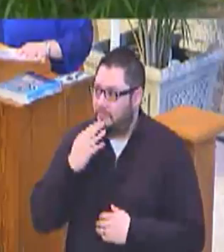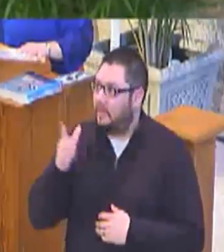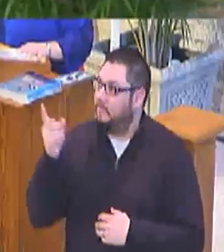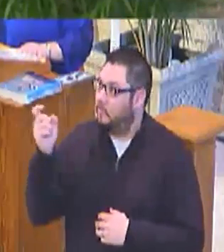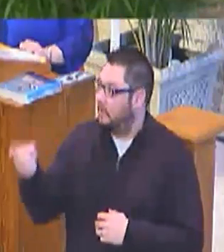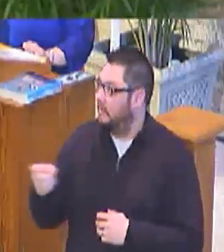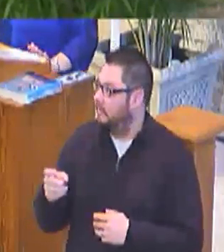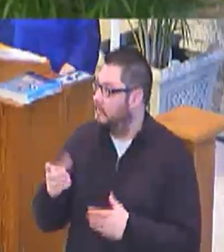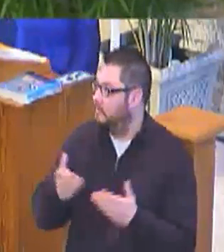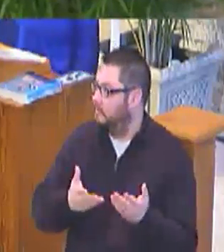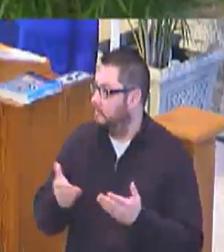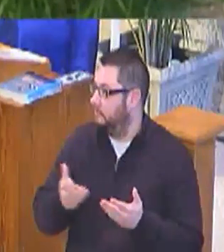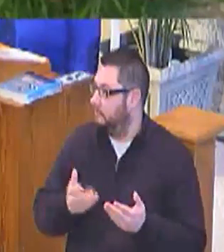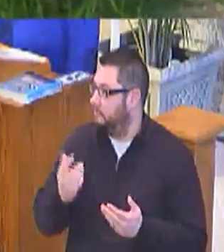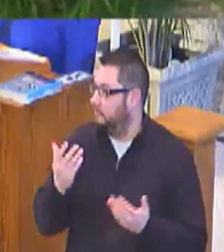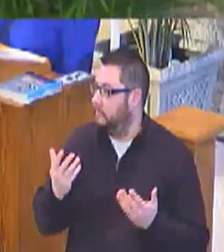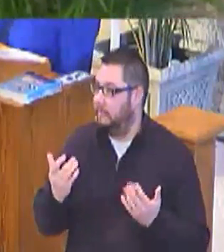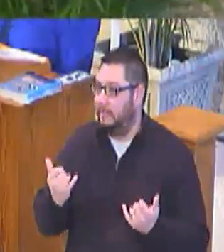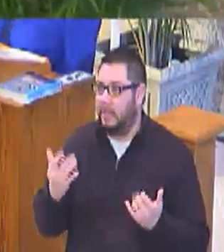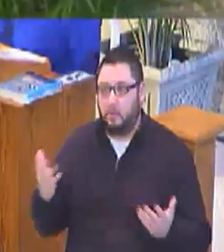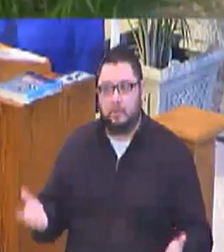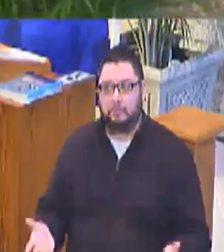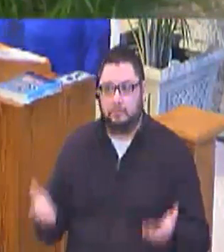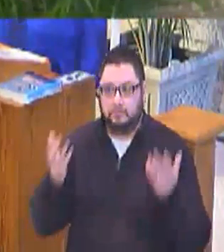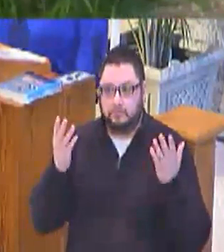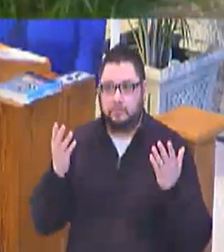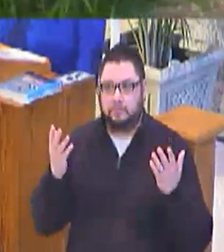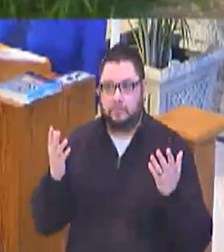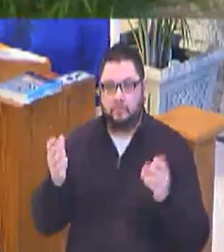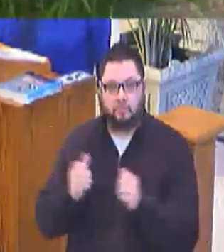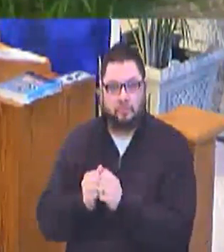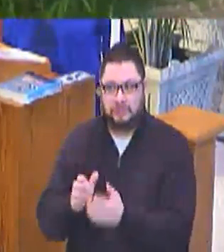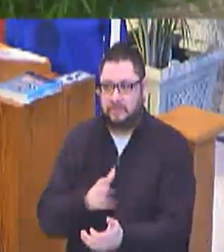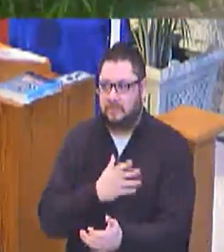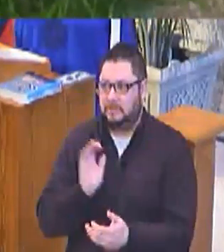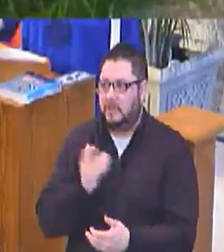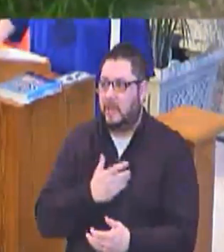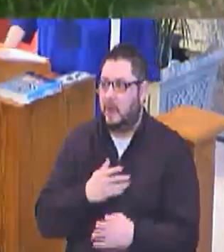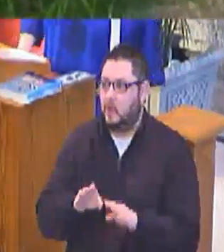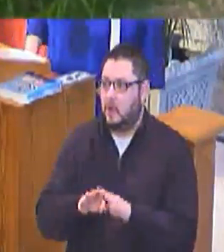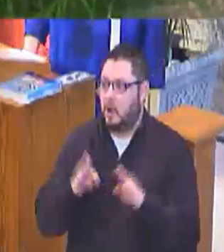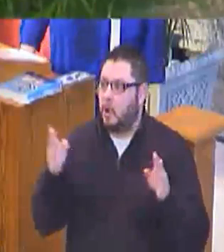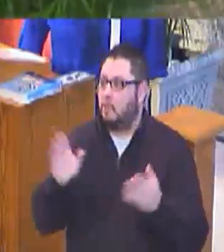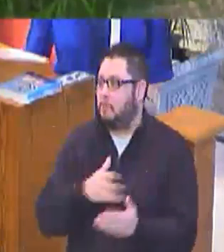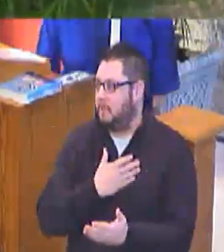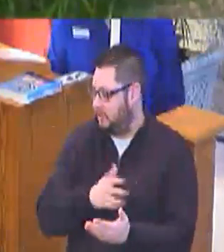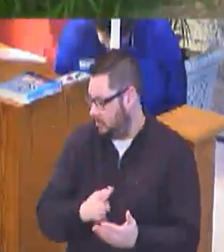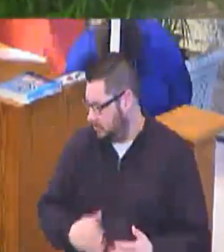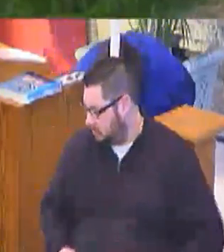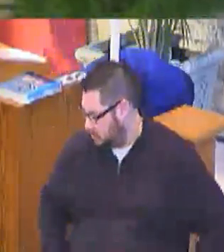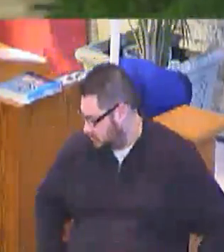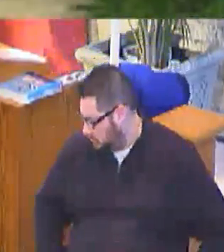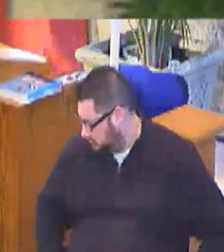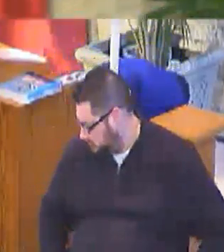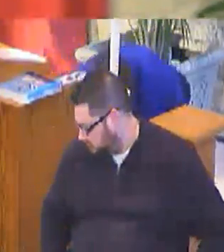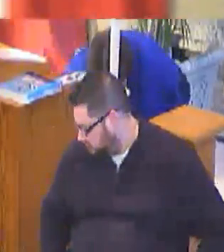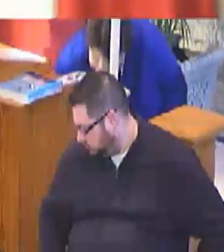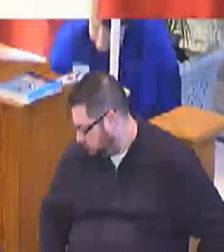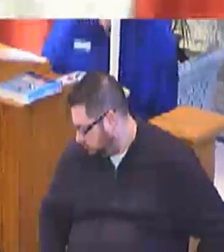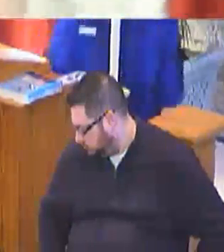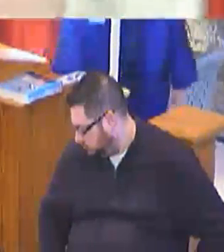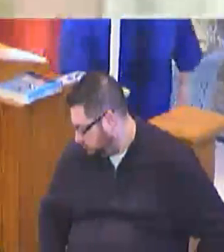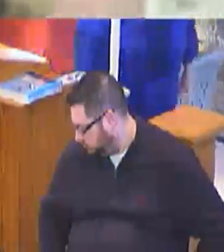of service. If we could all now stand and join together in singing our opening song.